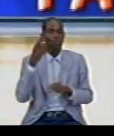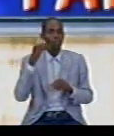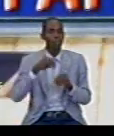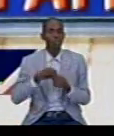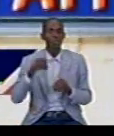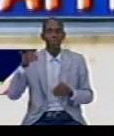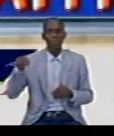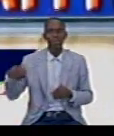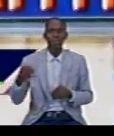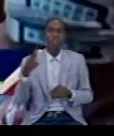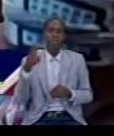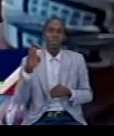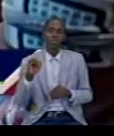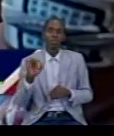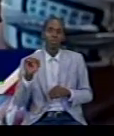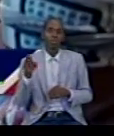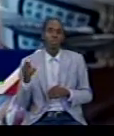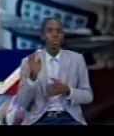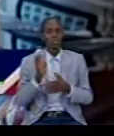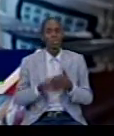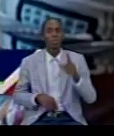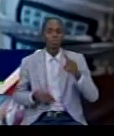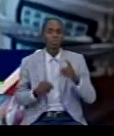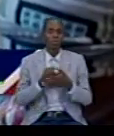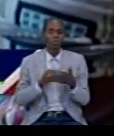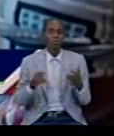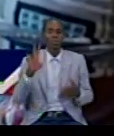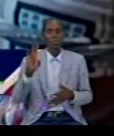I'm reading from verse 7. Jeremiah